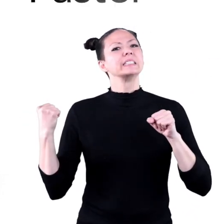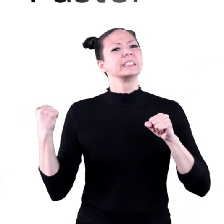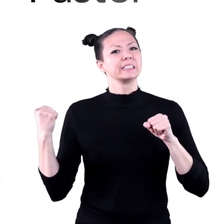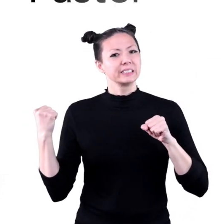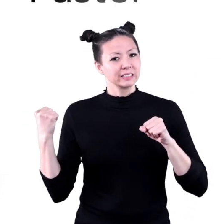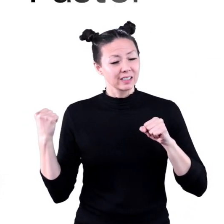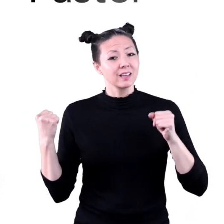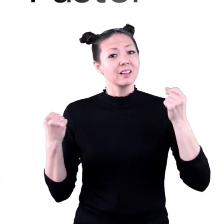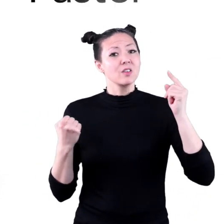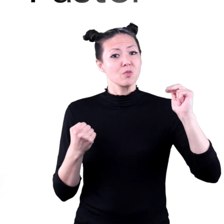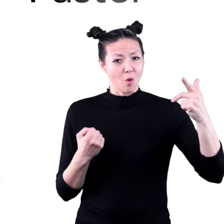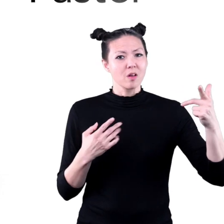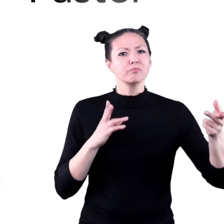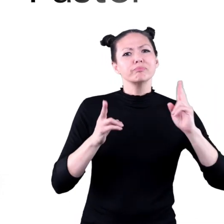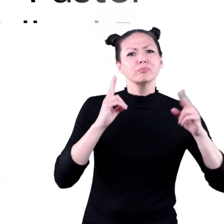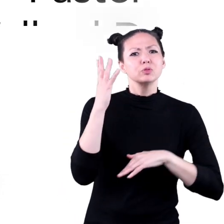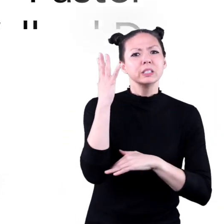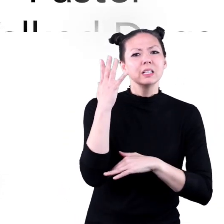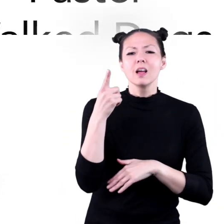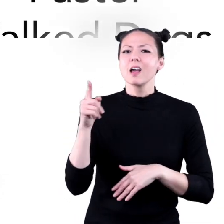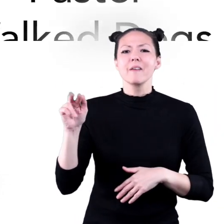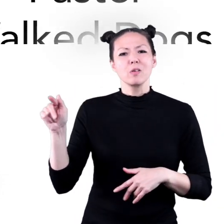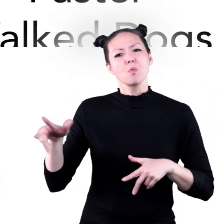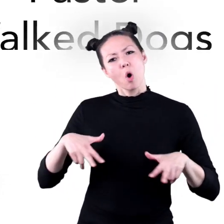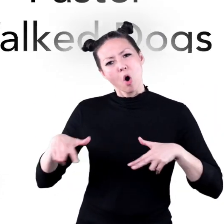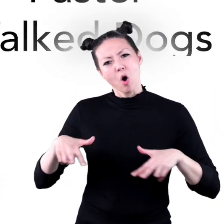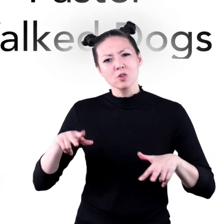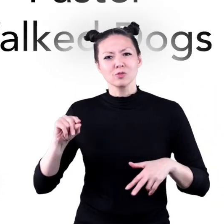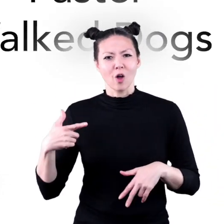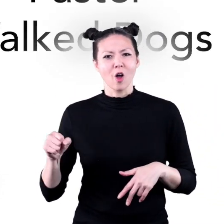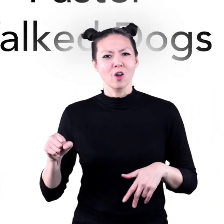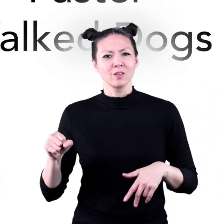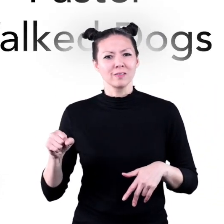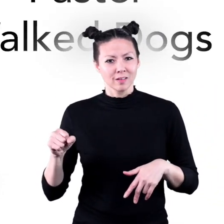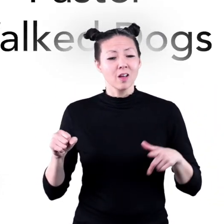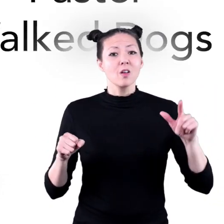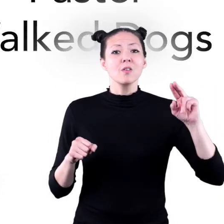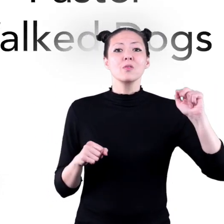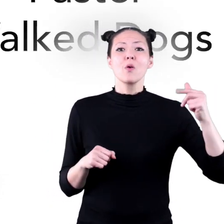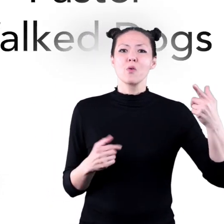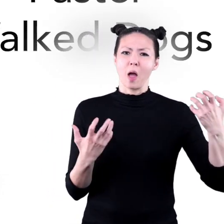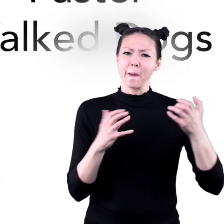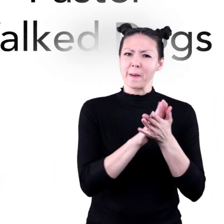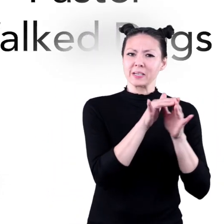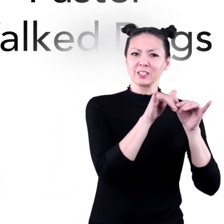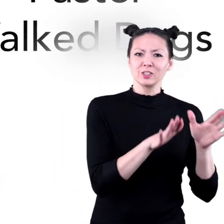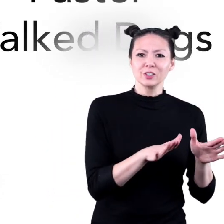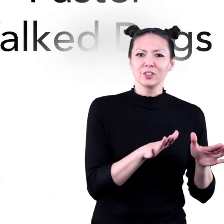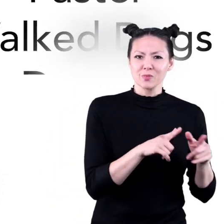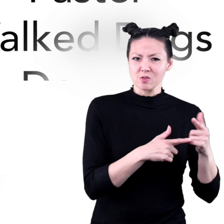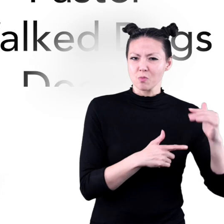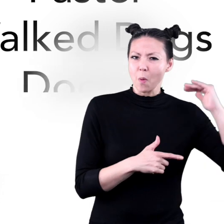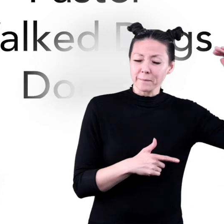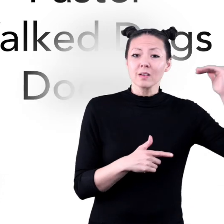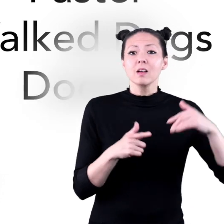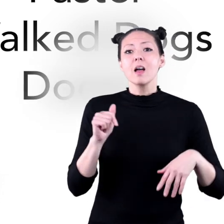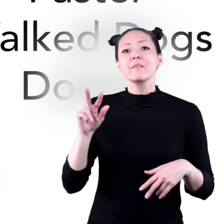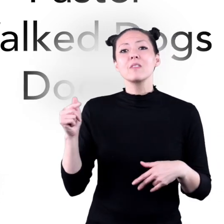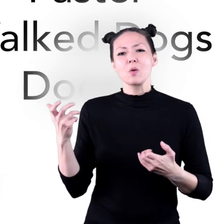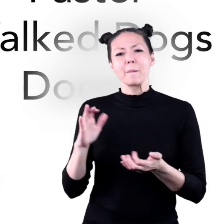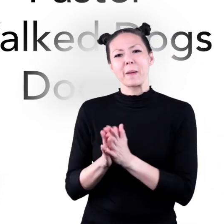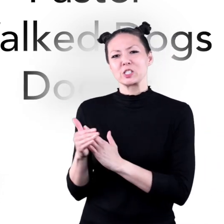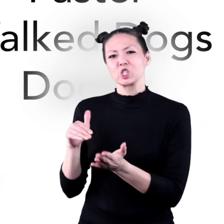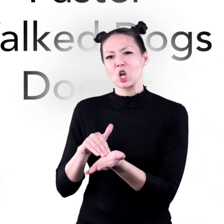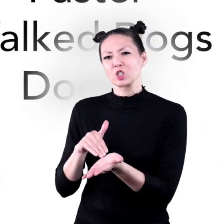faster. Noah trimmed a tree while Ava walked the dogs. Noah wants to be an engineer when he grows up, and Ava wants to